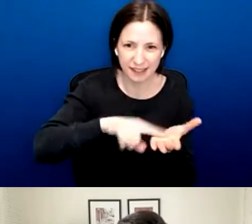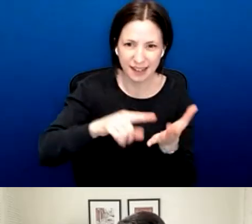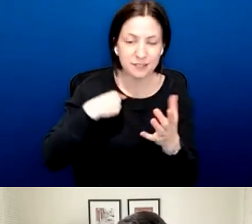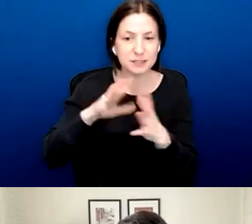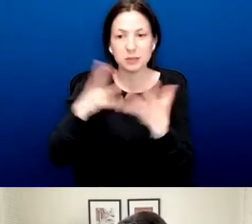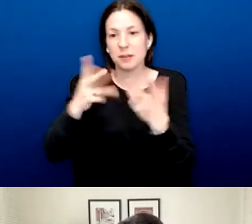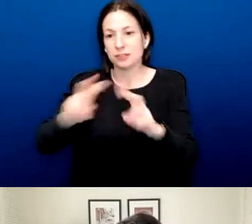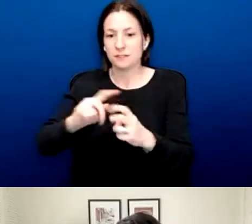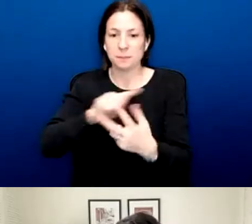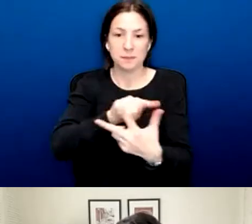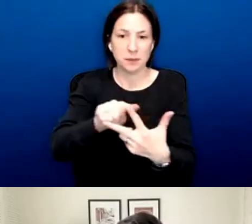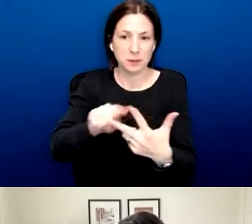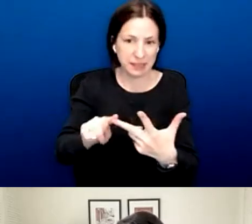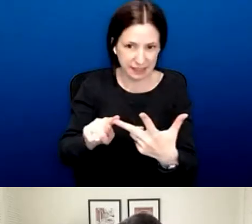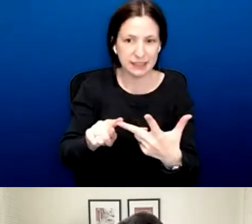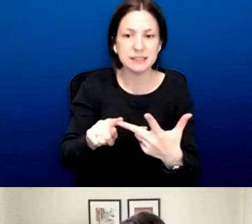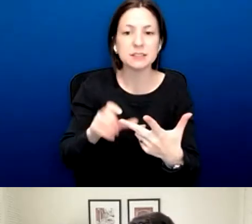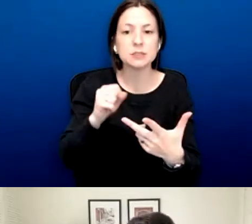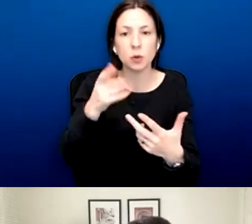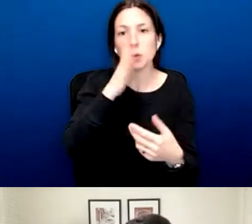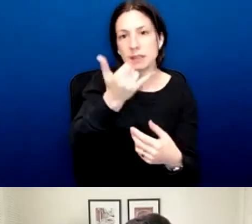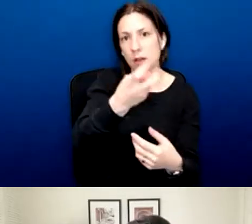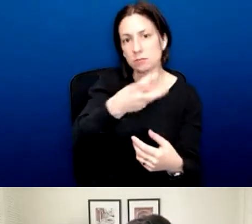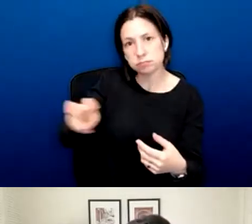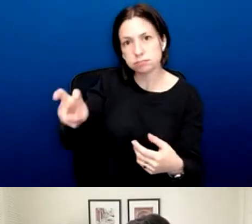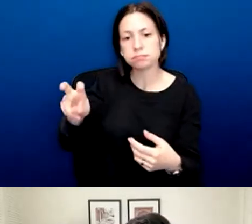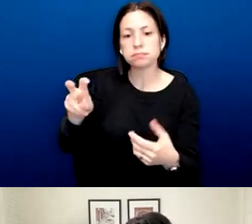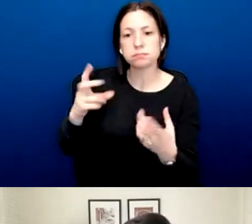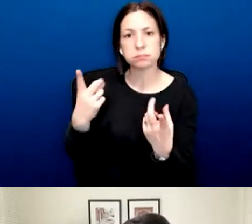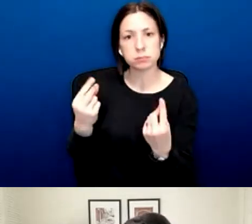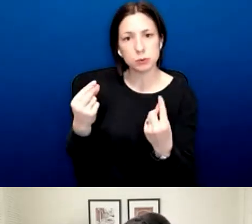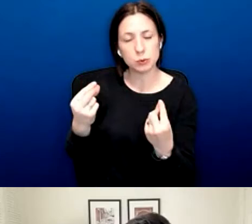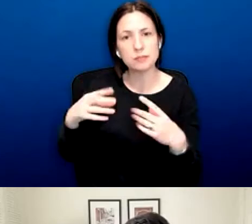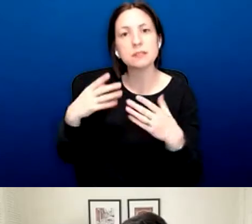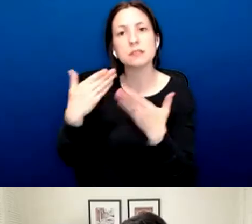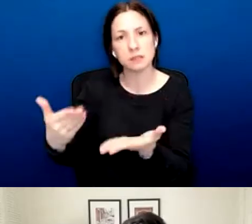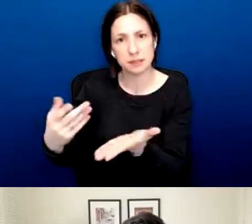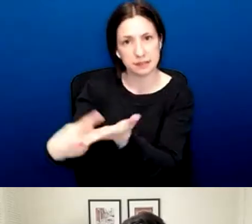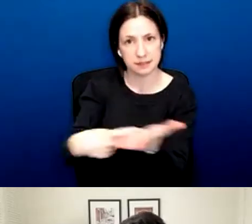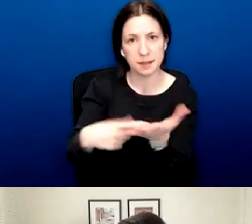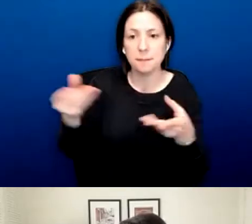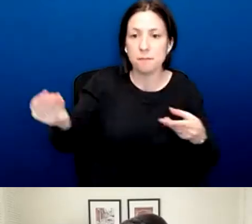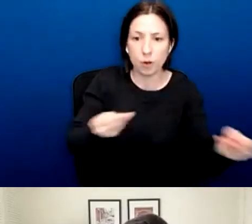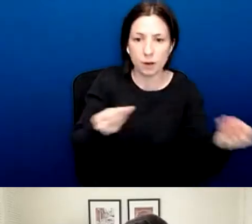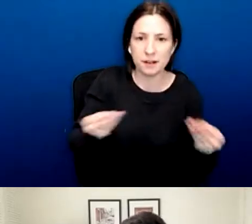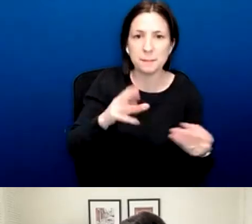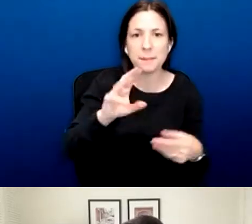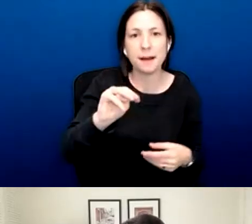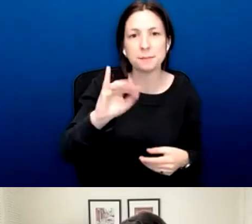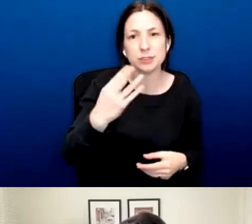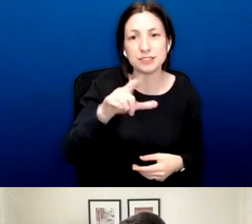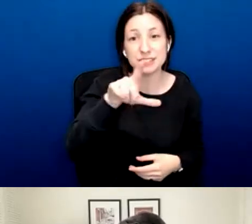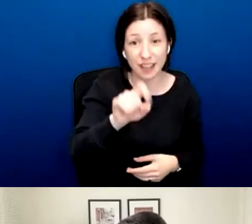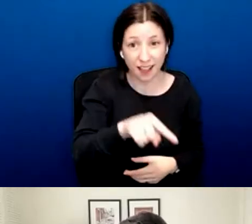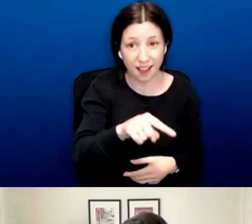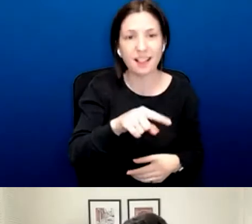three different presentations. And so we'll actually transition now into a discussion curated, moderated by Michelle, in order to do